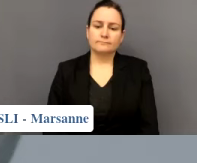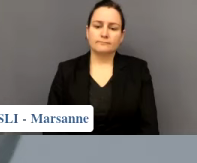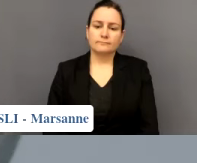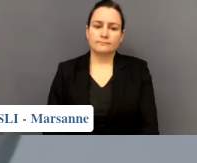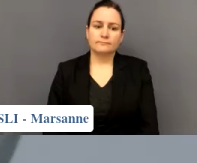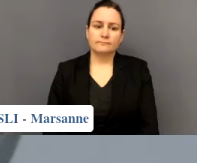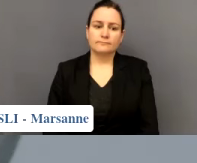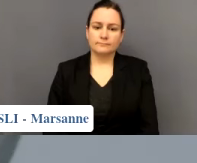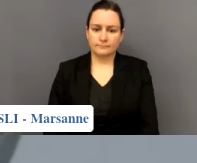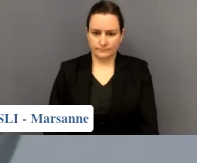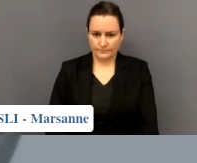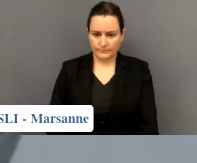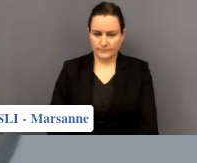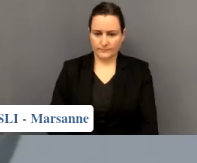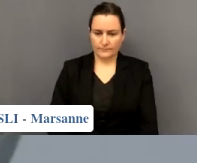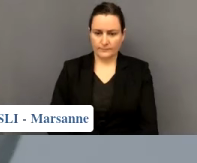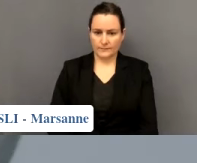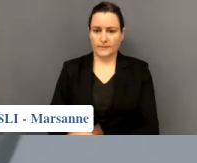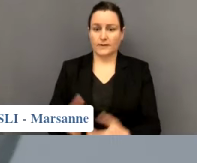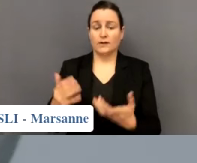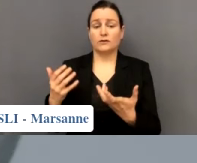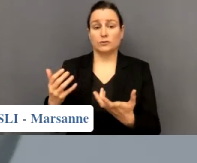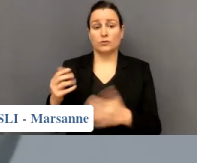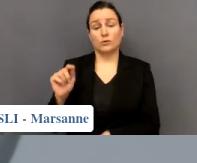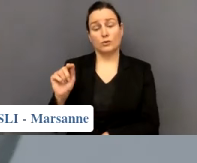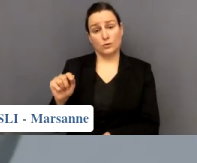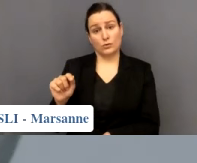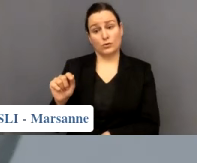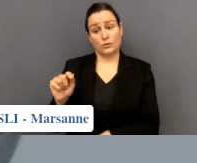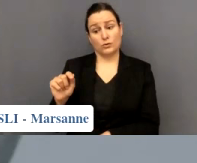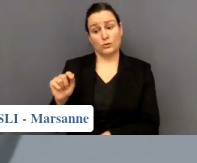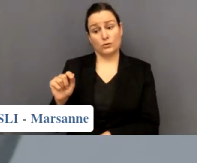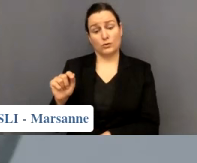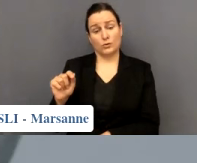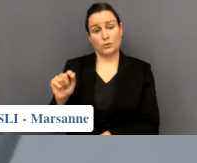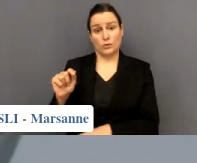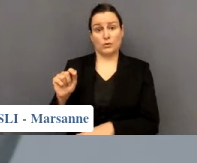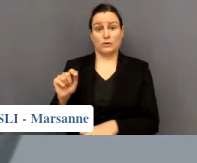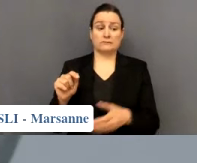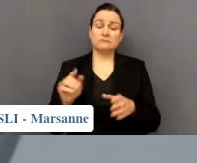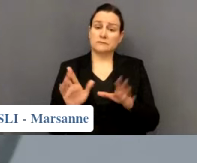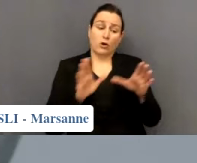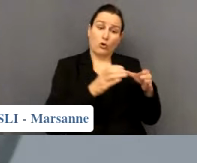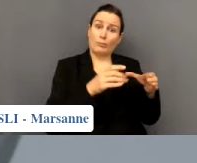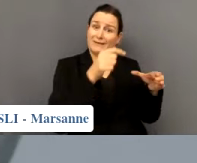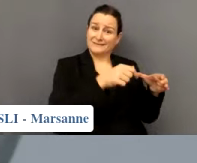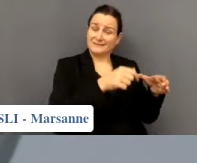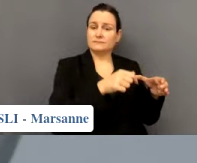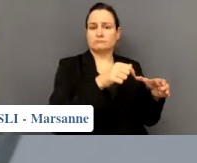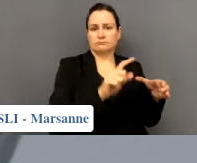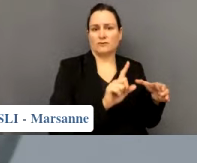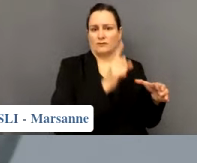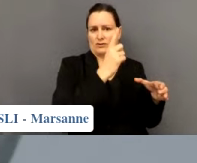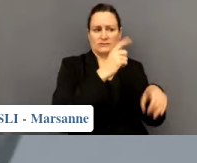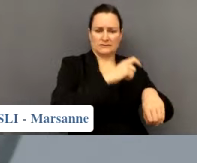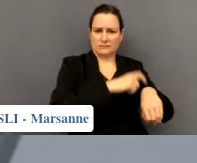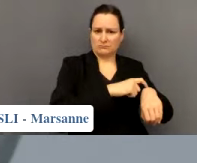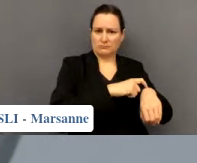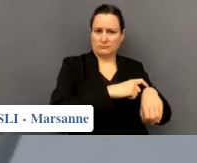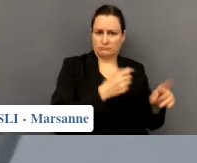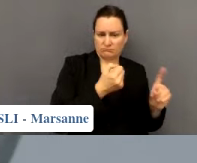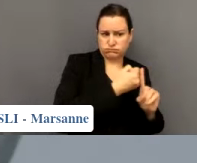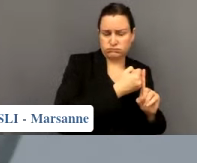That economic hardship was associated both with first time and repeat violence, suggests it's not easy to disentangle